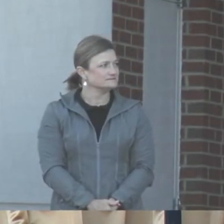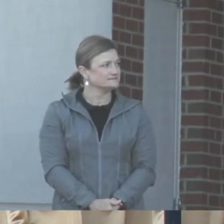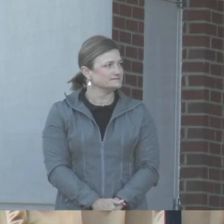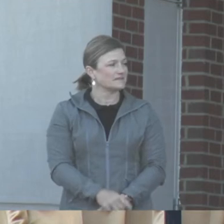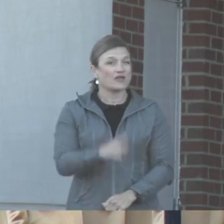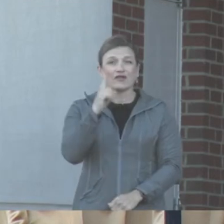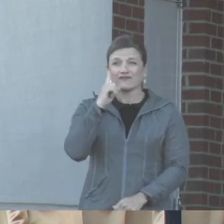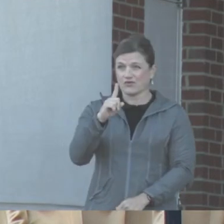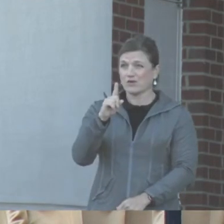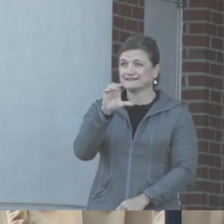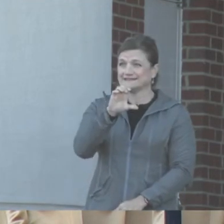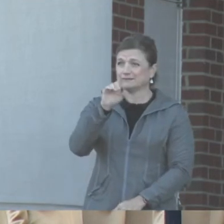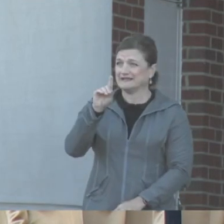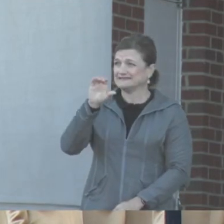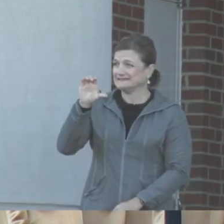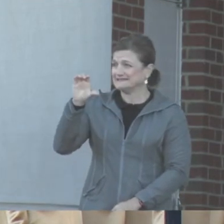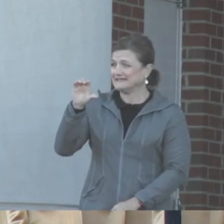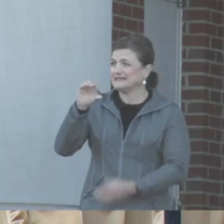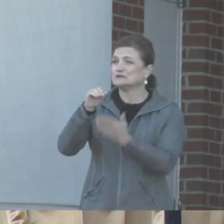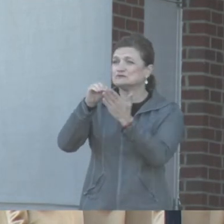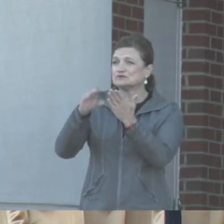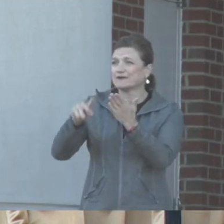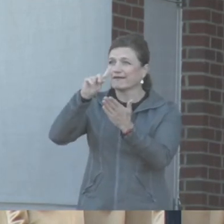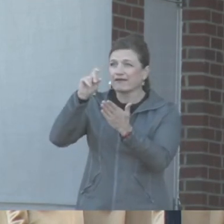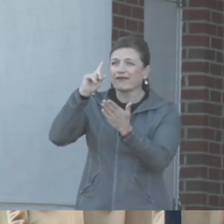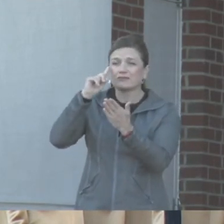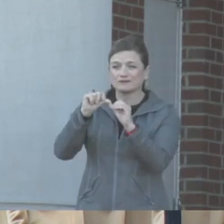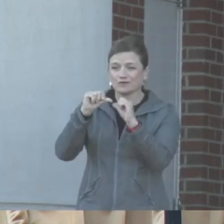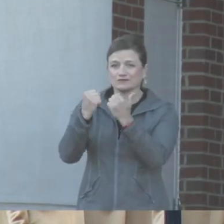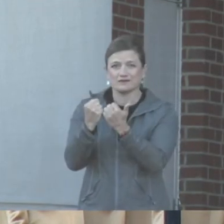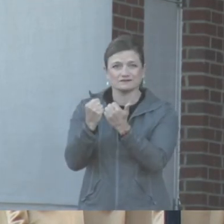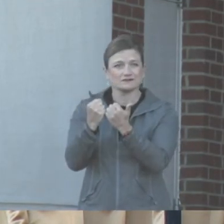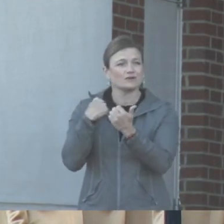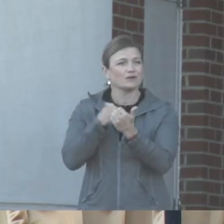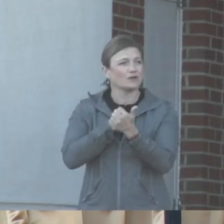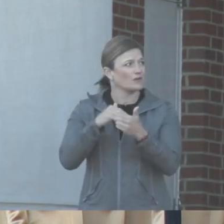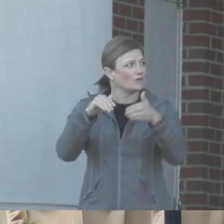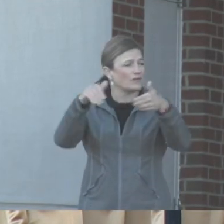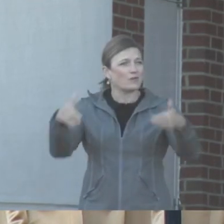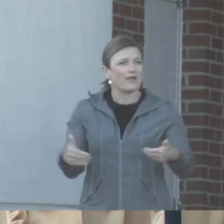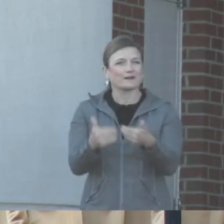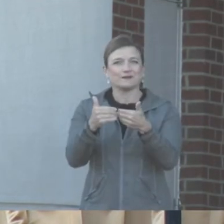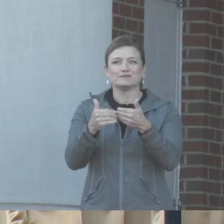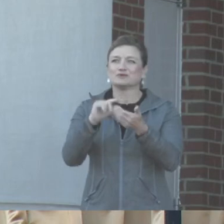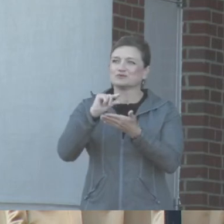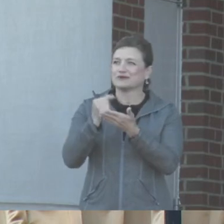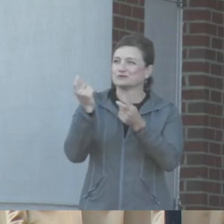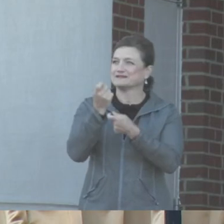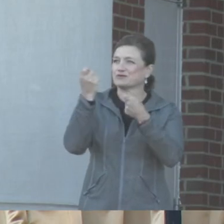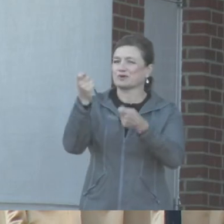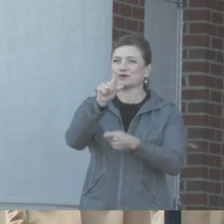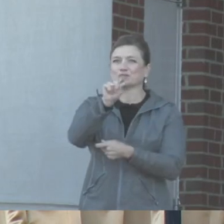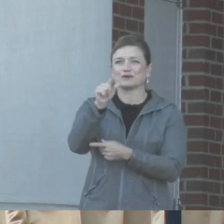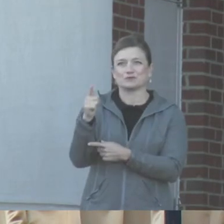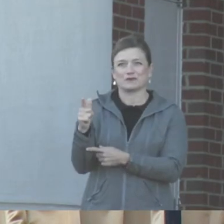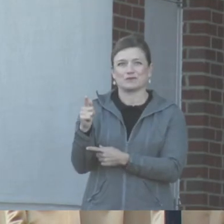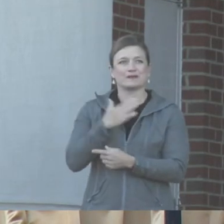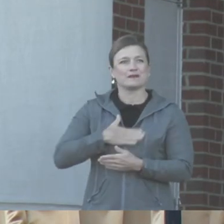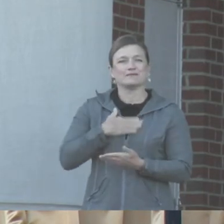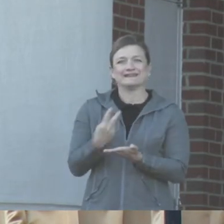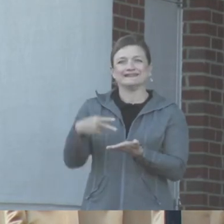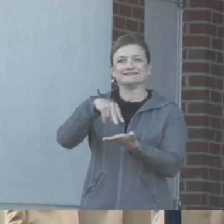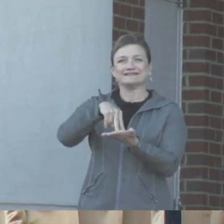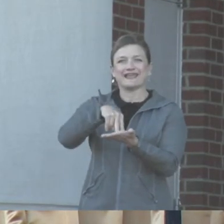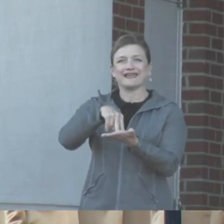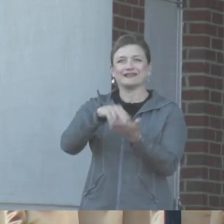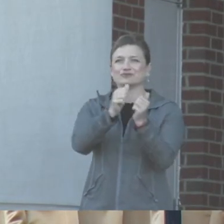On behalf of the Central Piedmont Student Government Association, welcome to the 2021 commencement ceremony. Please stand and join me for the